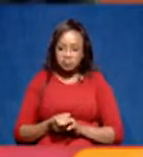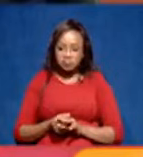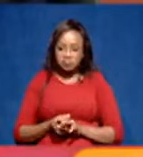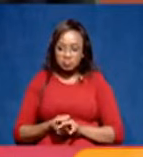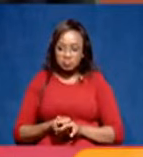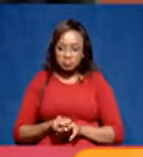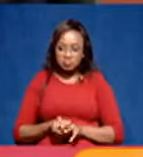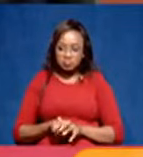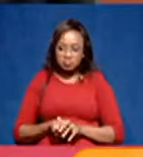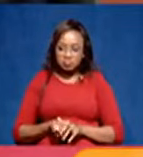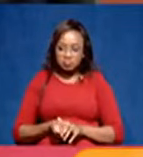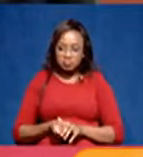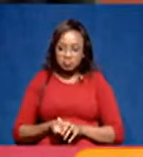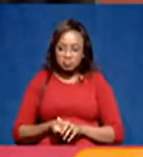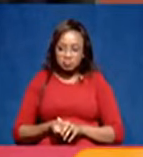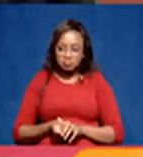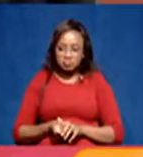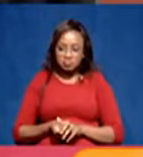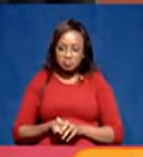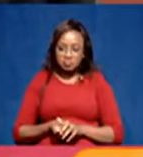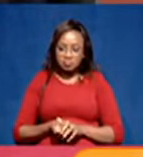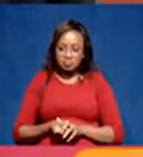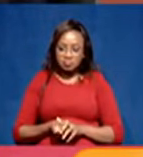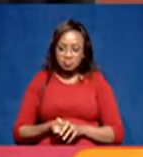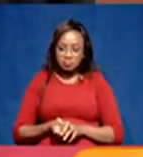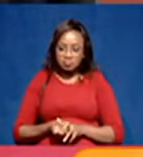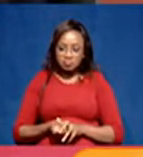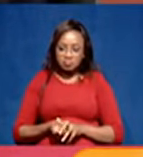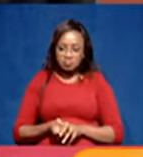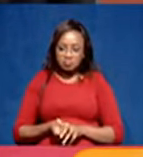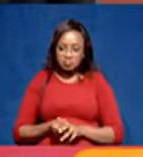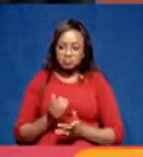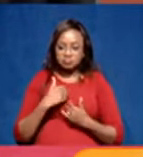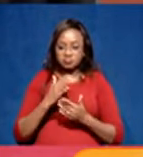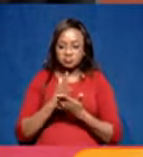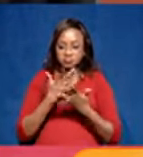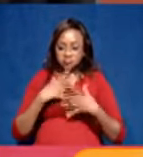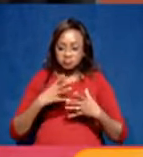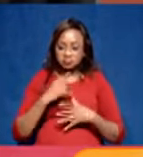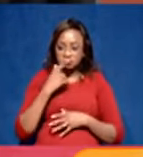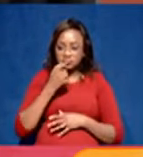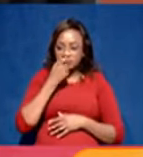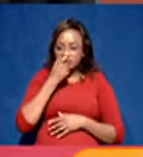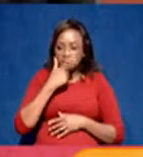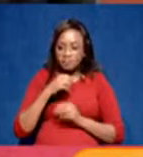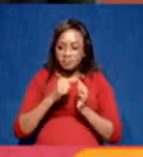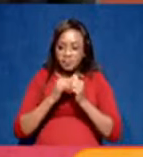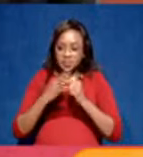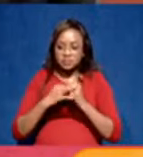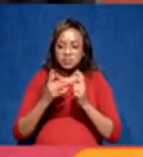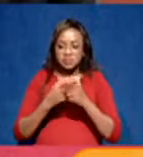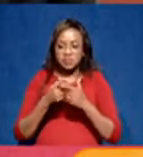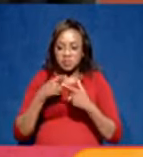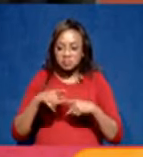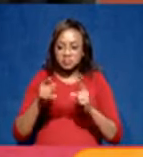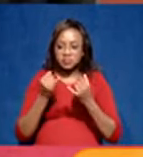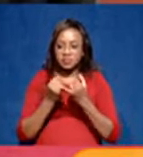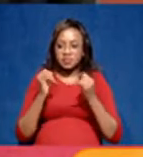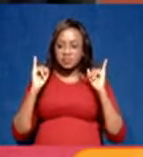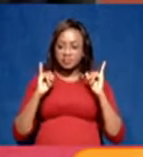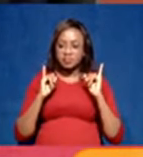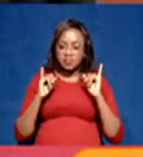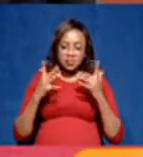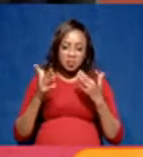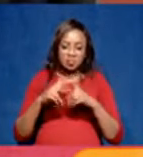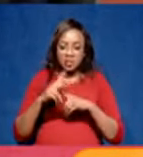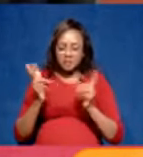confusion, Sam. There are people who will attain 18 and they are independent on their own. They even may be starting